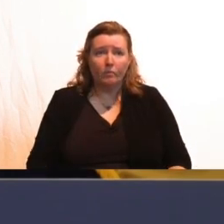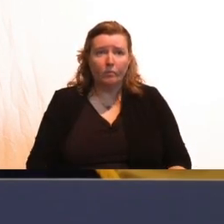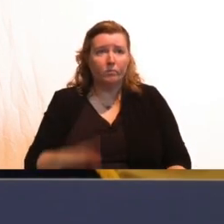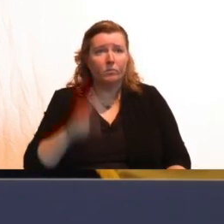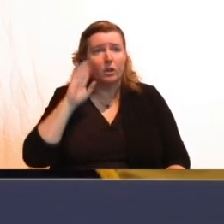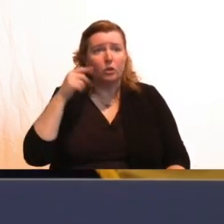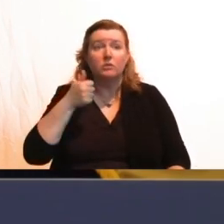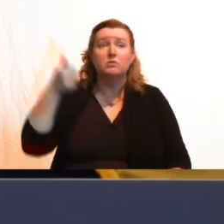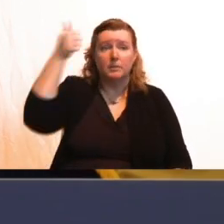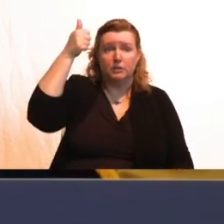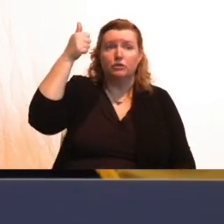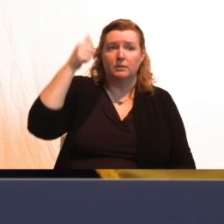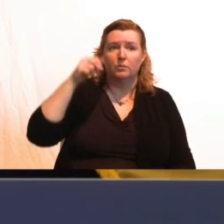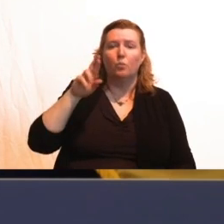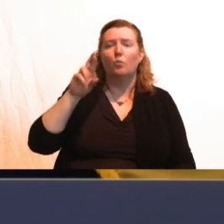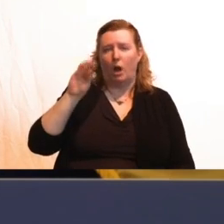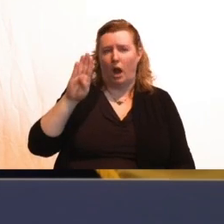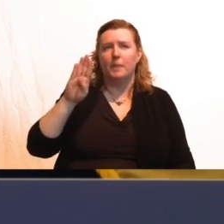these